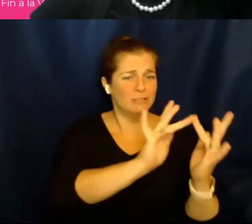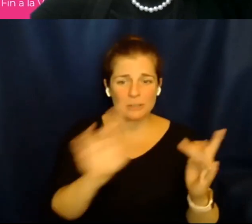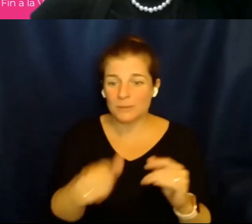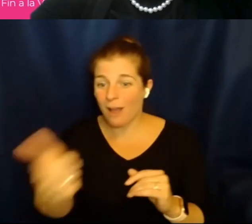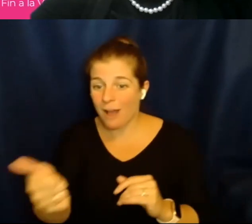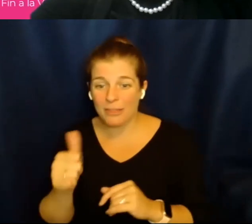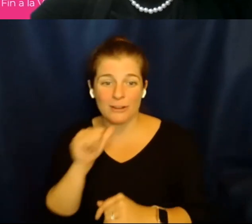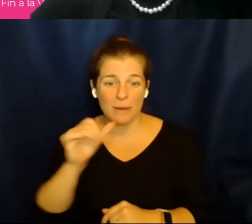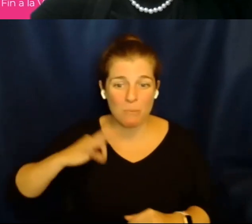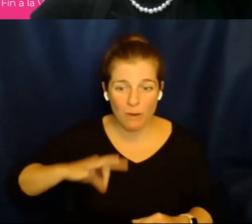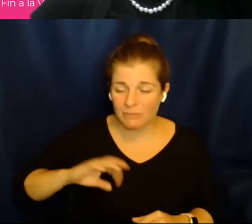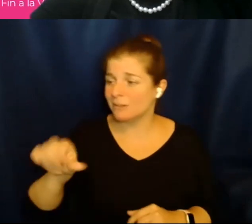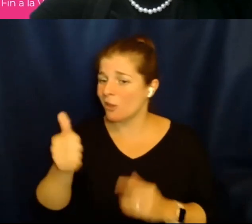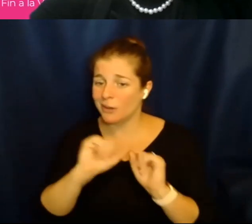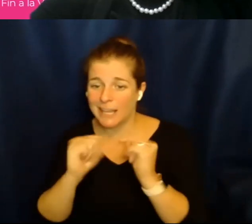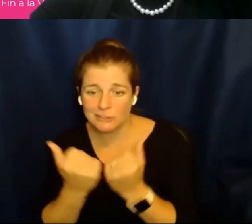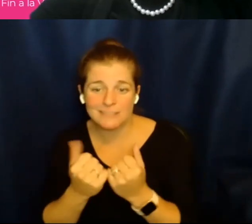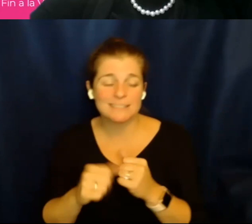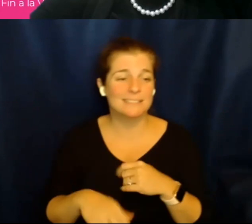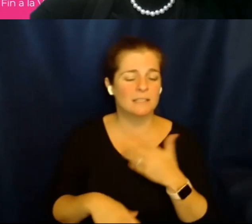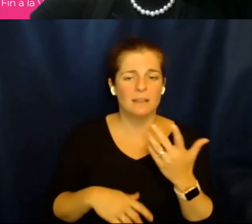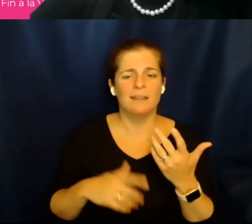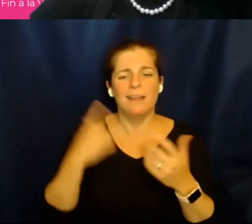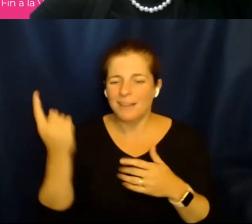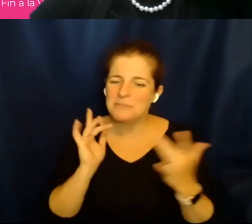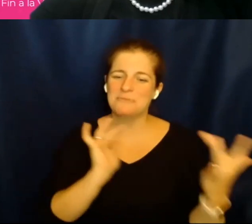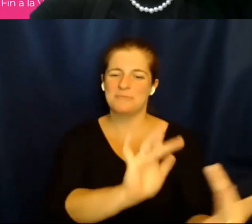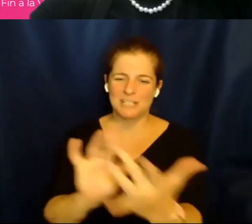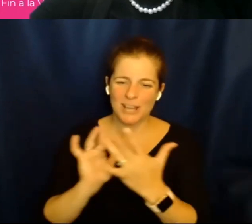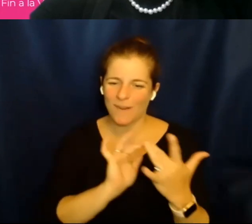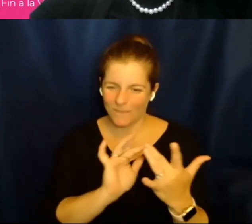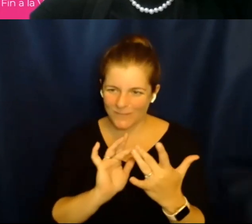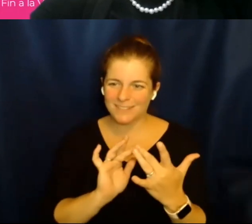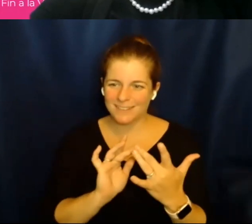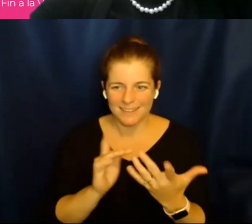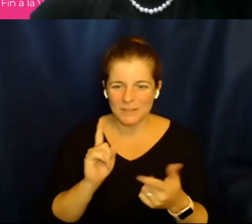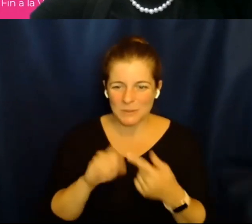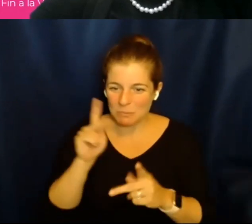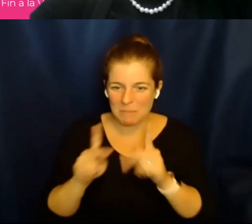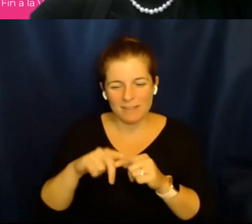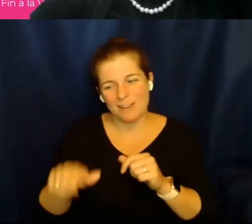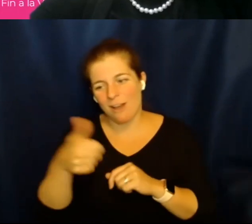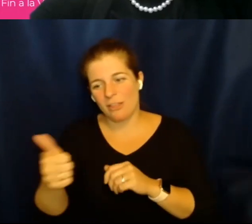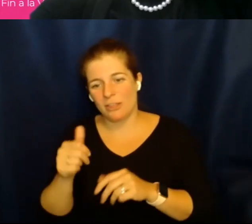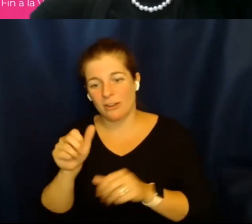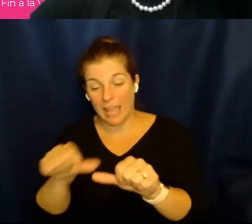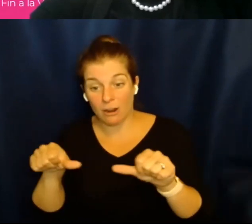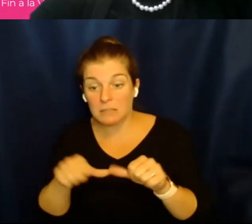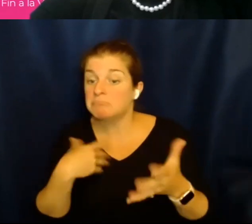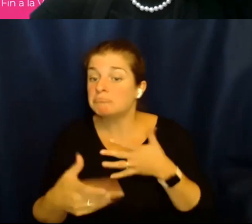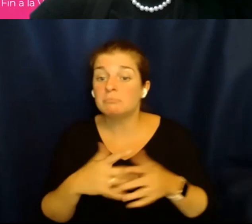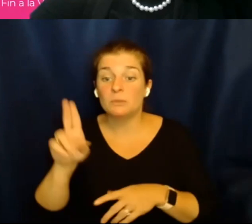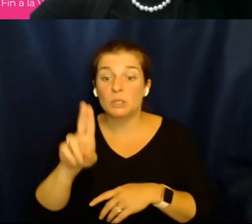to other agencies like you, to your peers in other areas, whether the U.S. or in California.